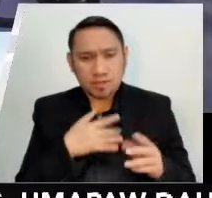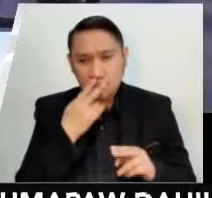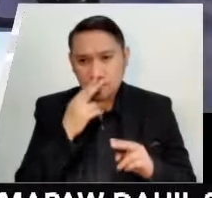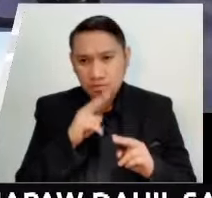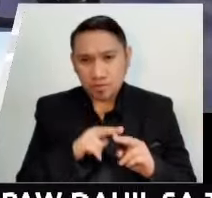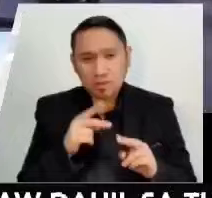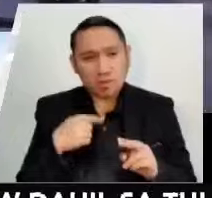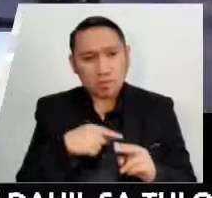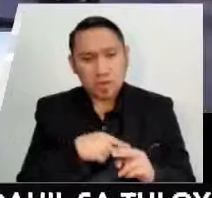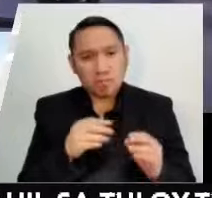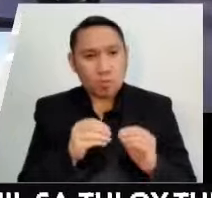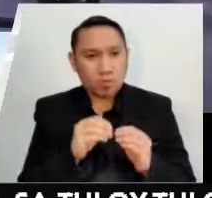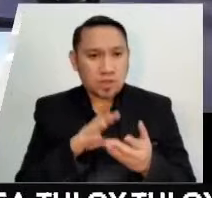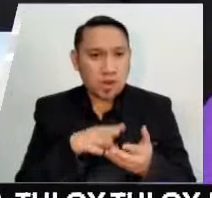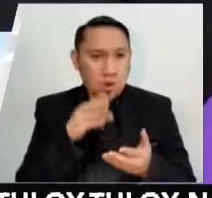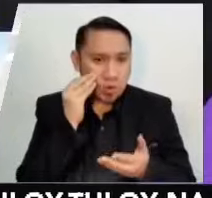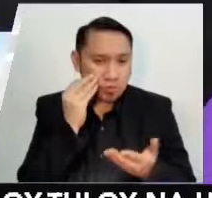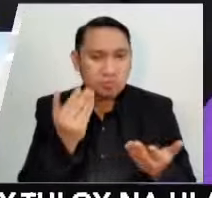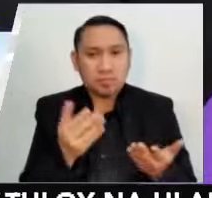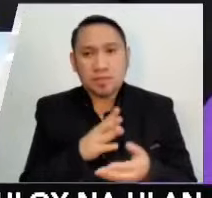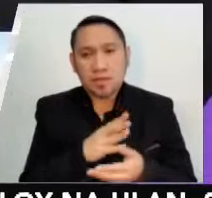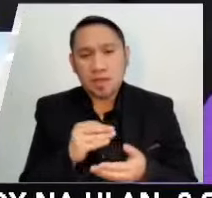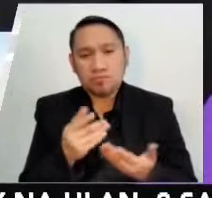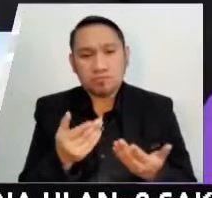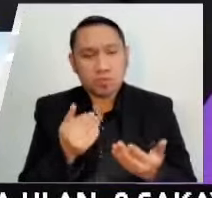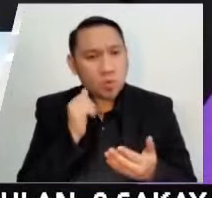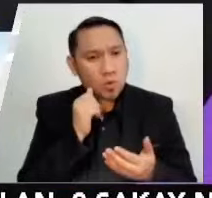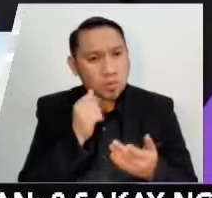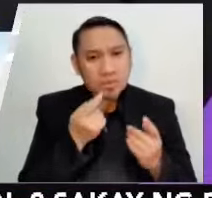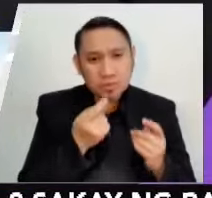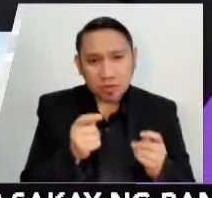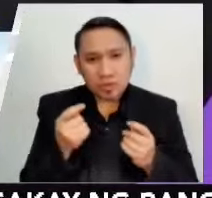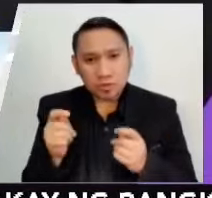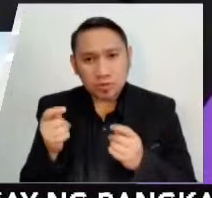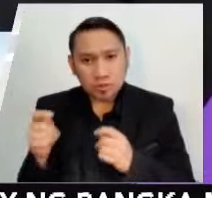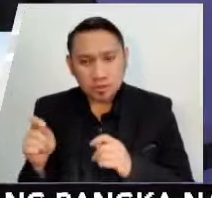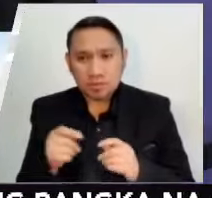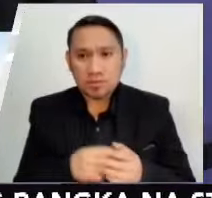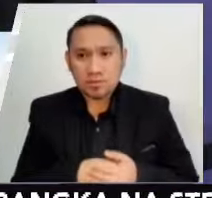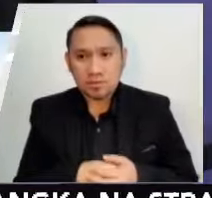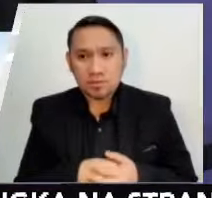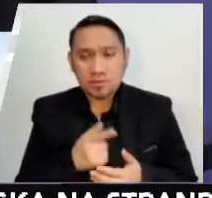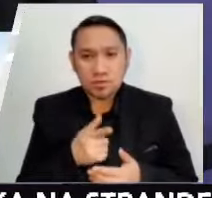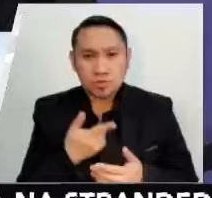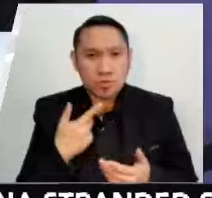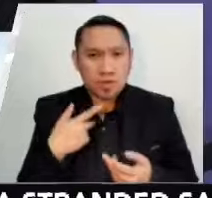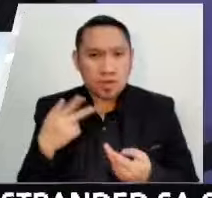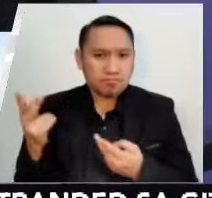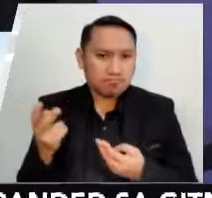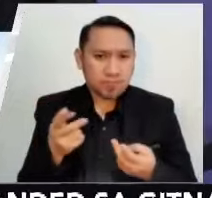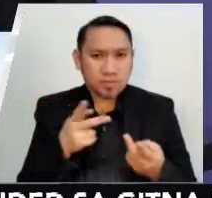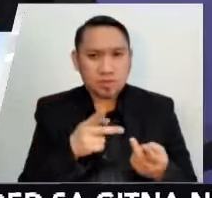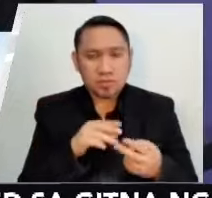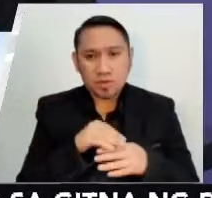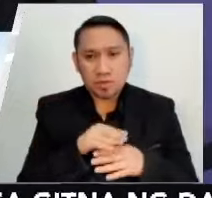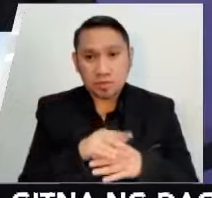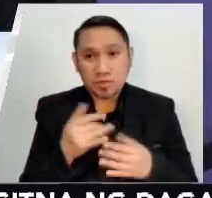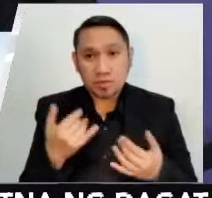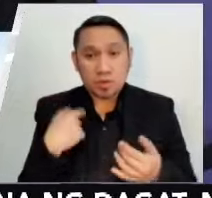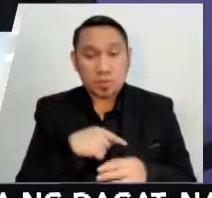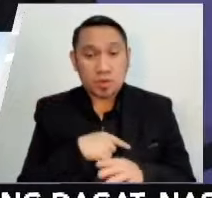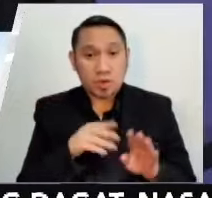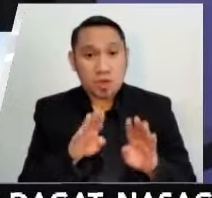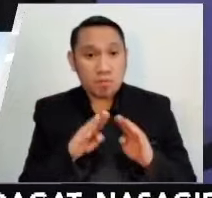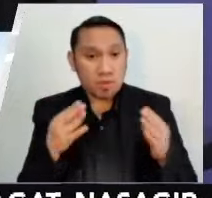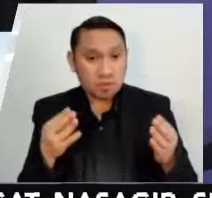little things that we're like, oh, we should try this one. We're finding our little like tips and tricks. It's really opened us up to a new audience